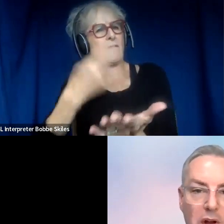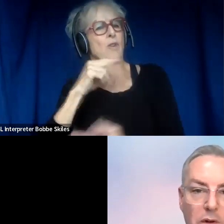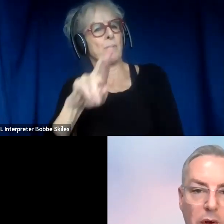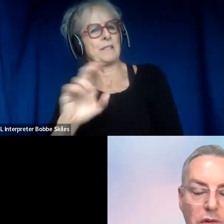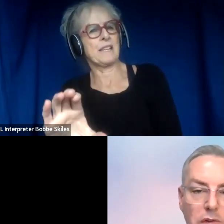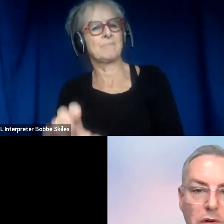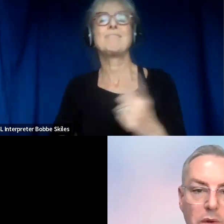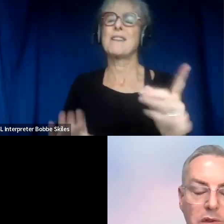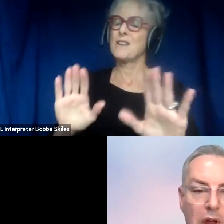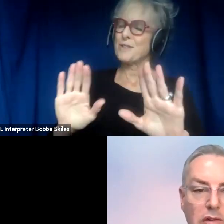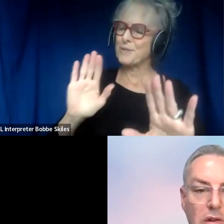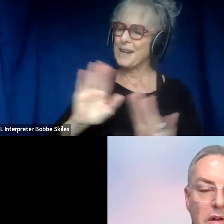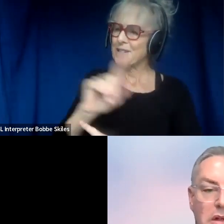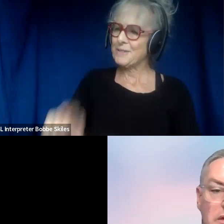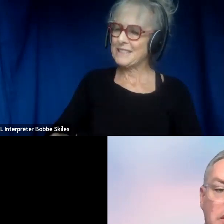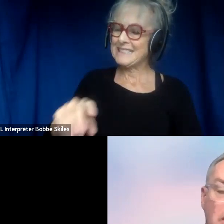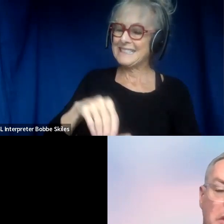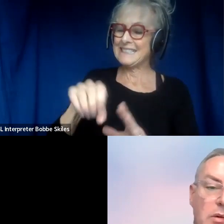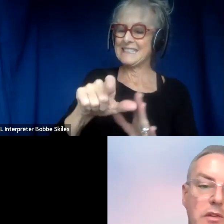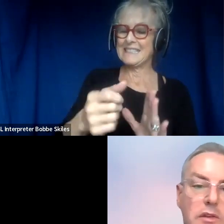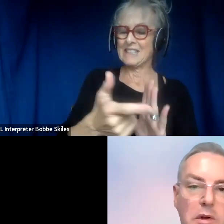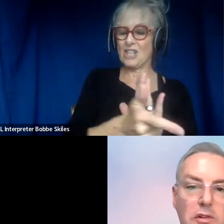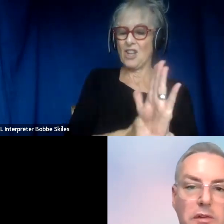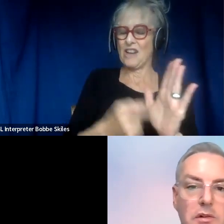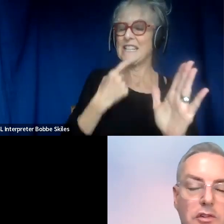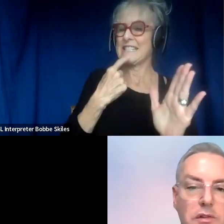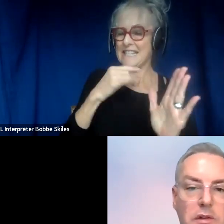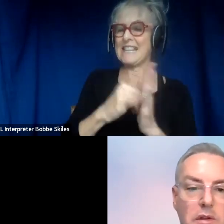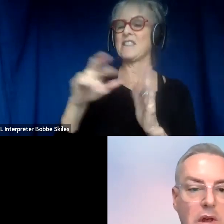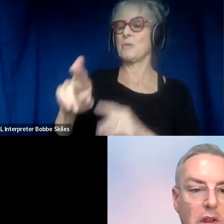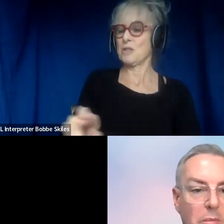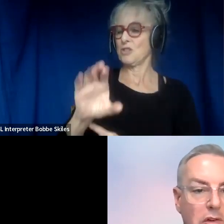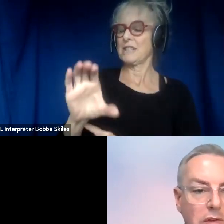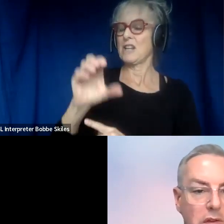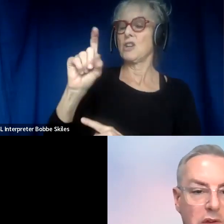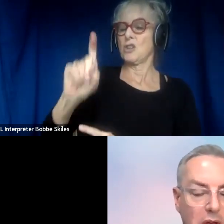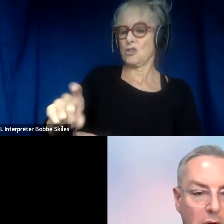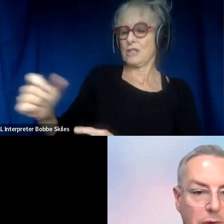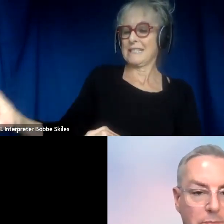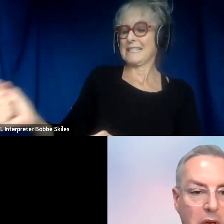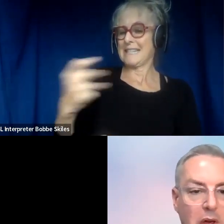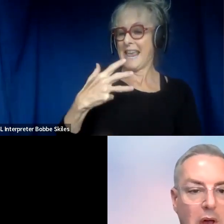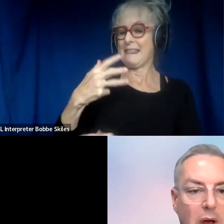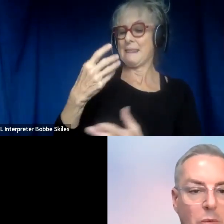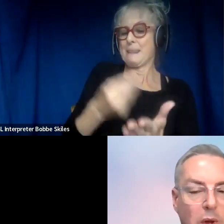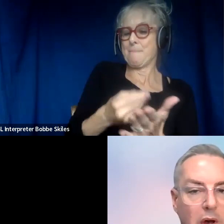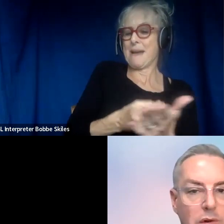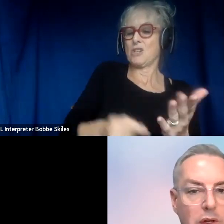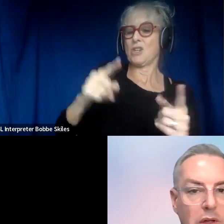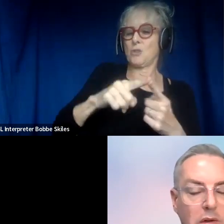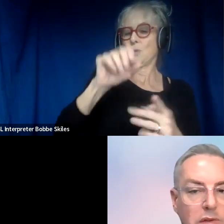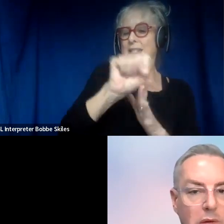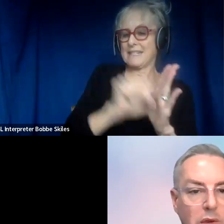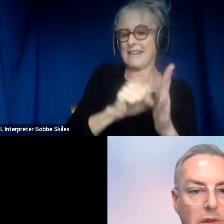Great targeted question. So within statute, there is language that says regional centers should send their budgets to the state council. We